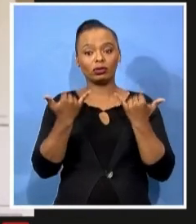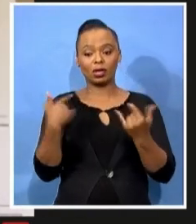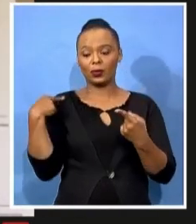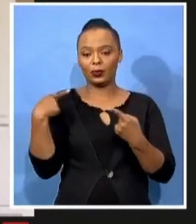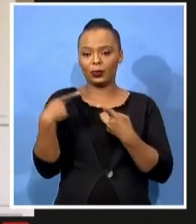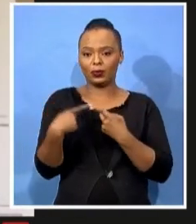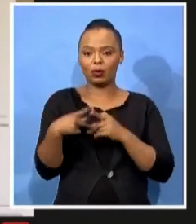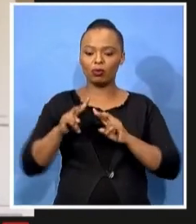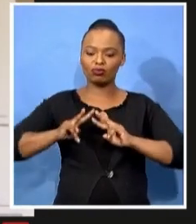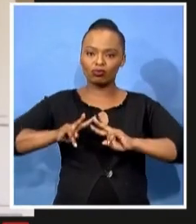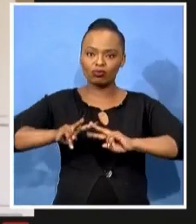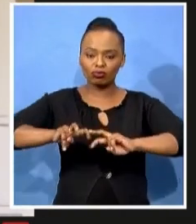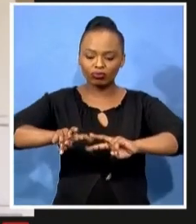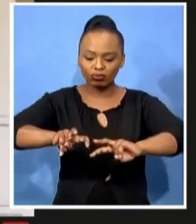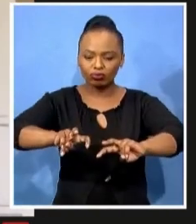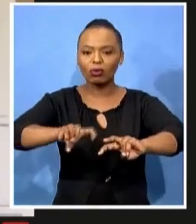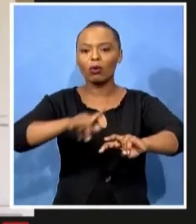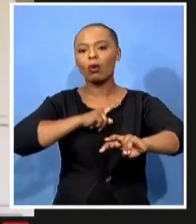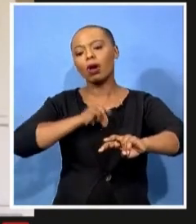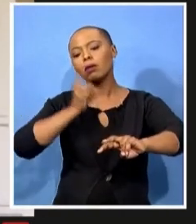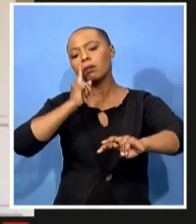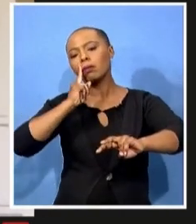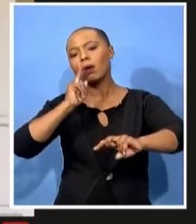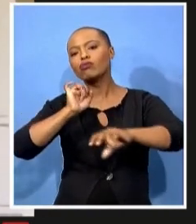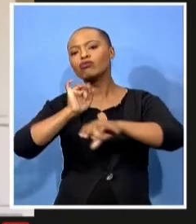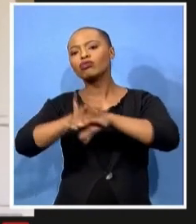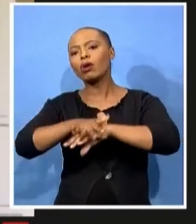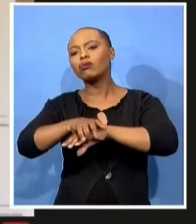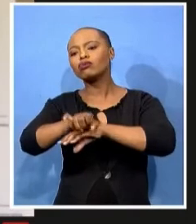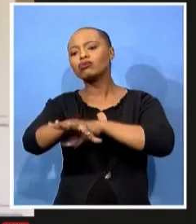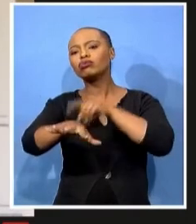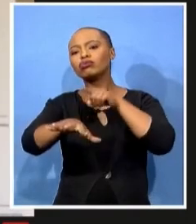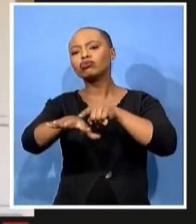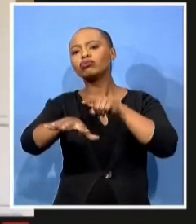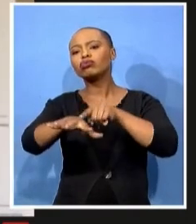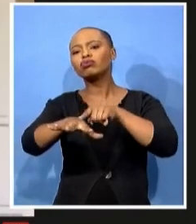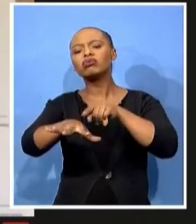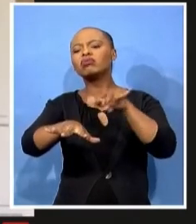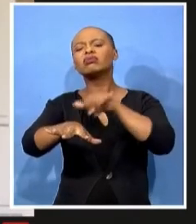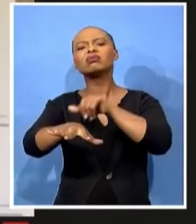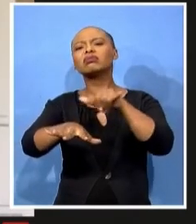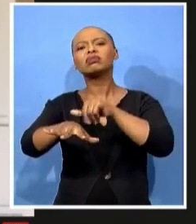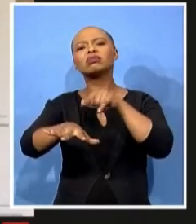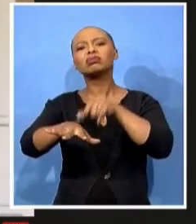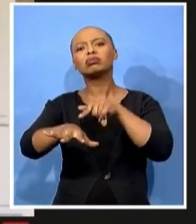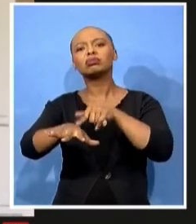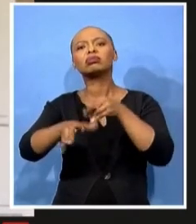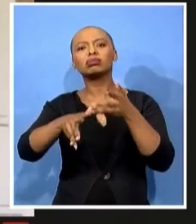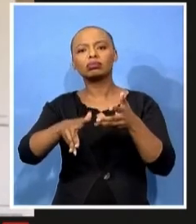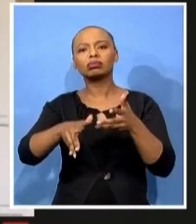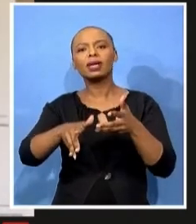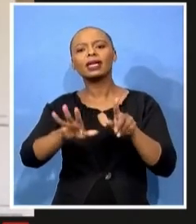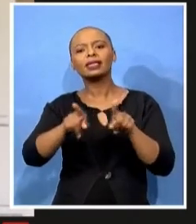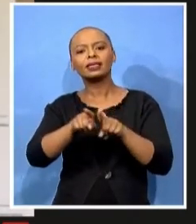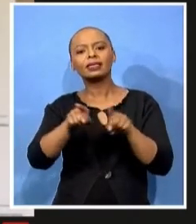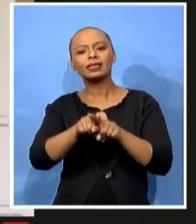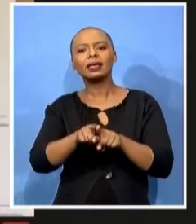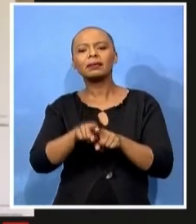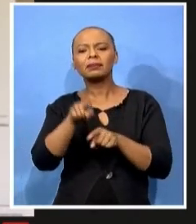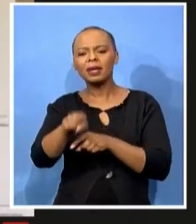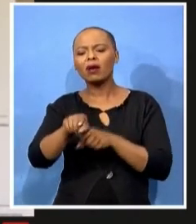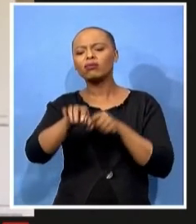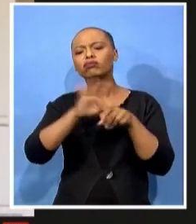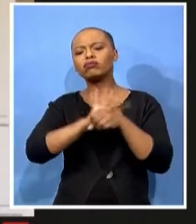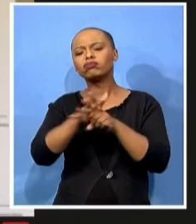new variant, in particular the issue of to what extent is this more virulent, and there's